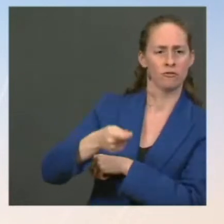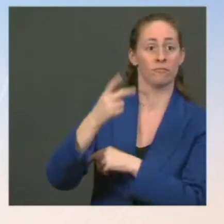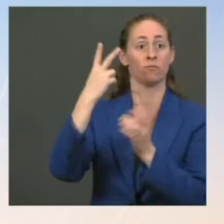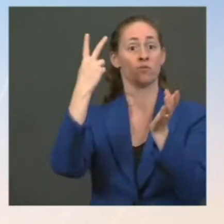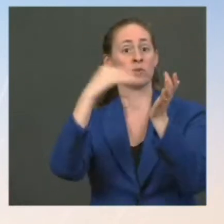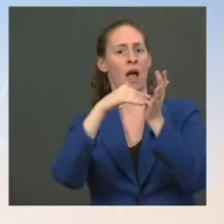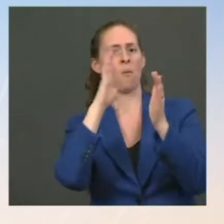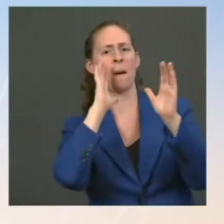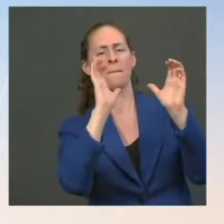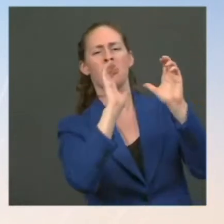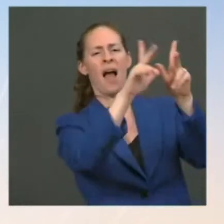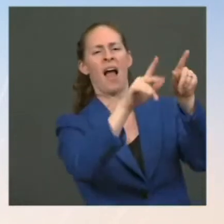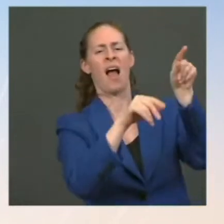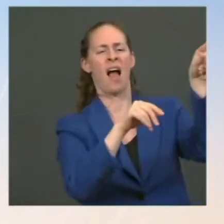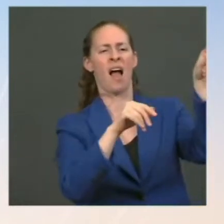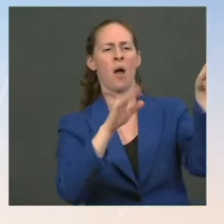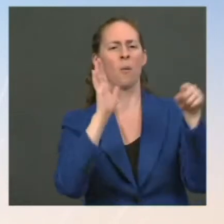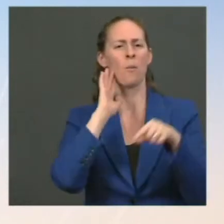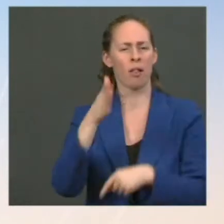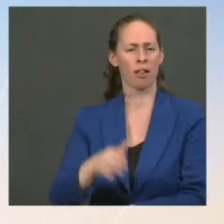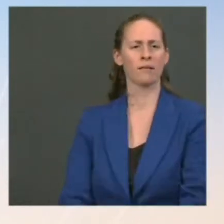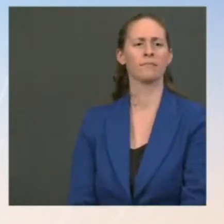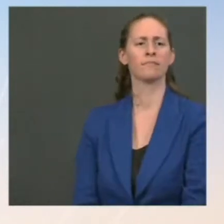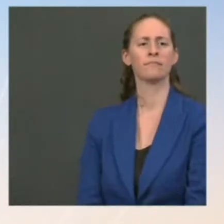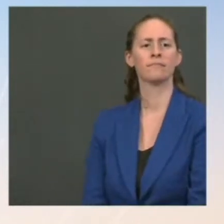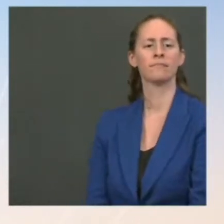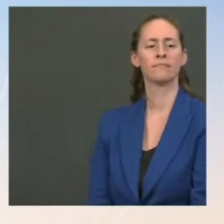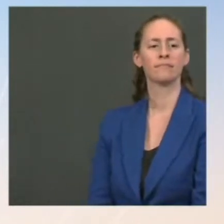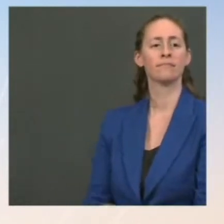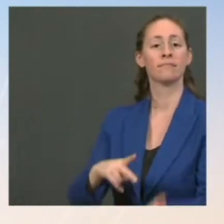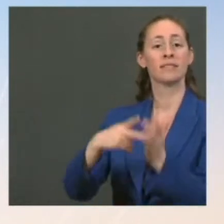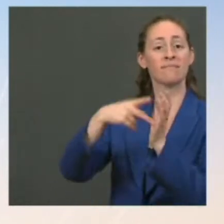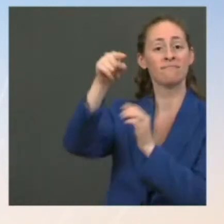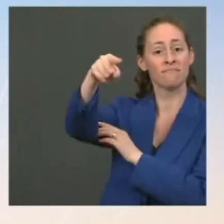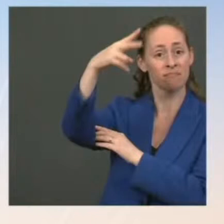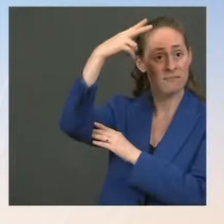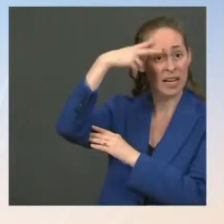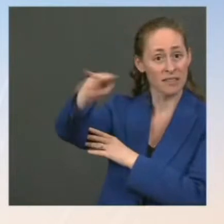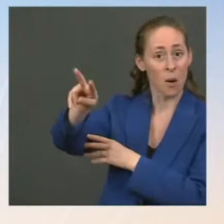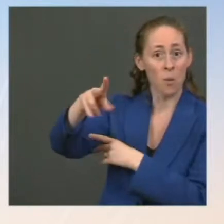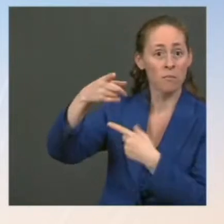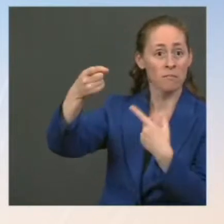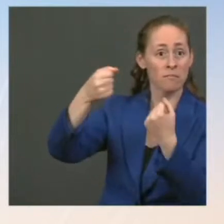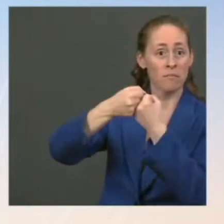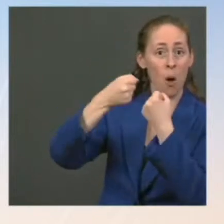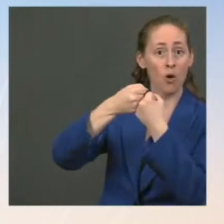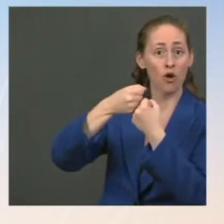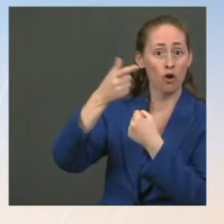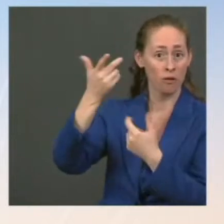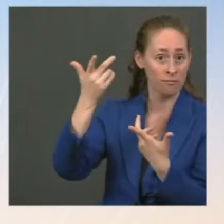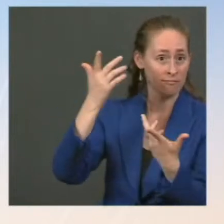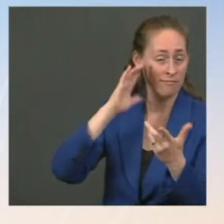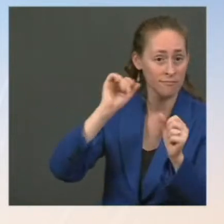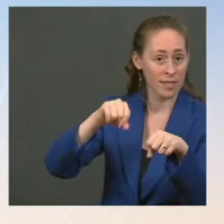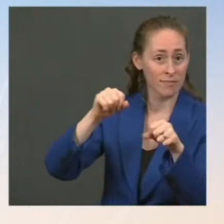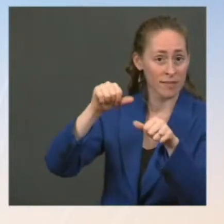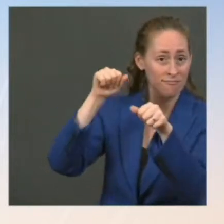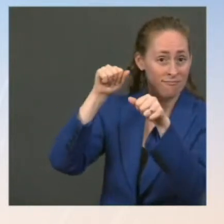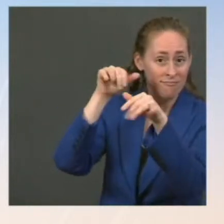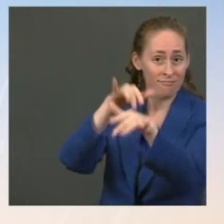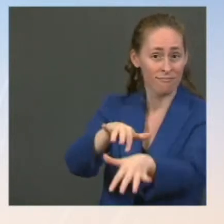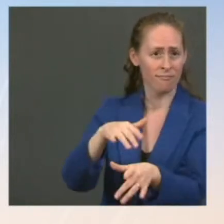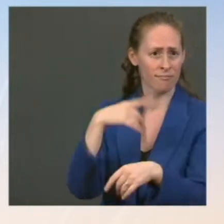border of Mexico, could end up on the U.S. Southern border within the next month or so. So does the White House believe the message